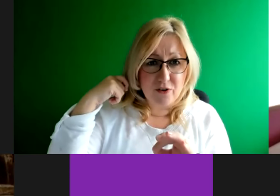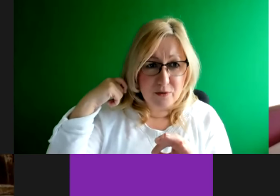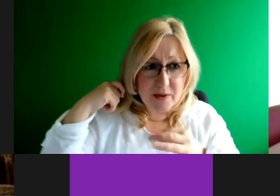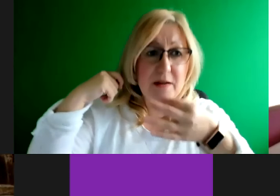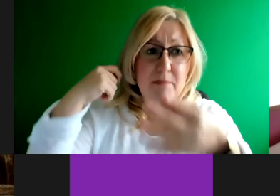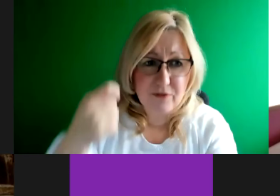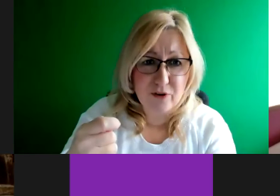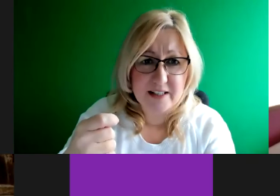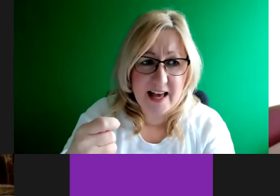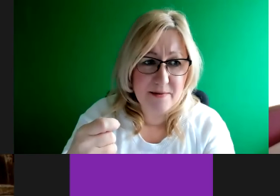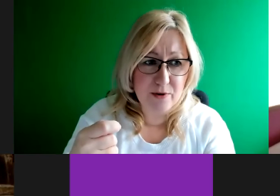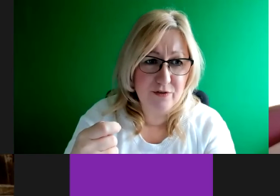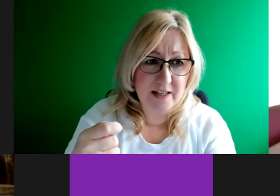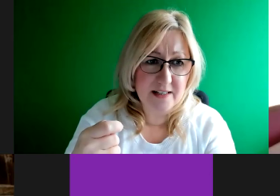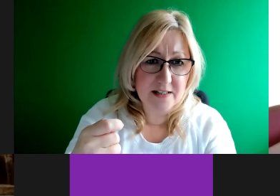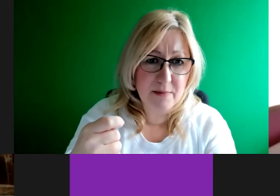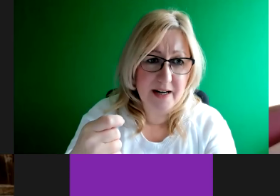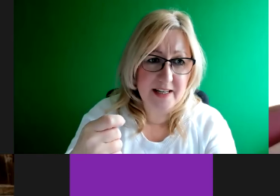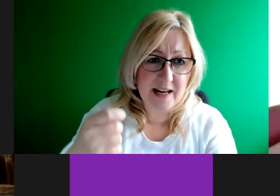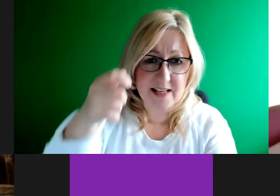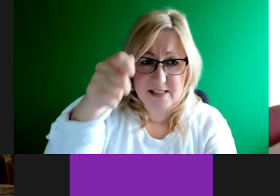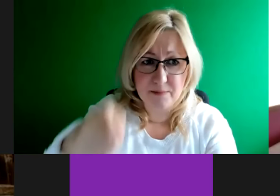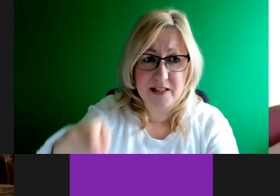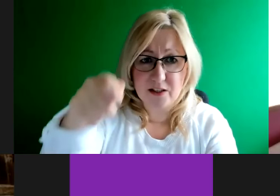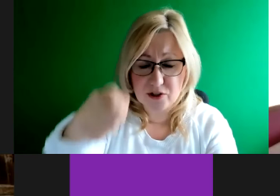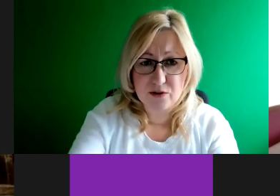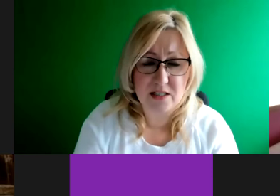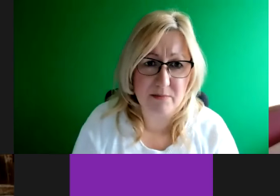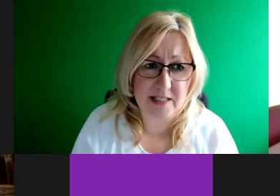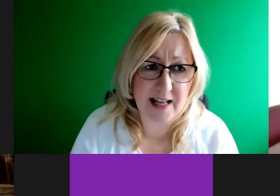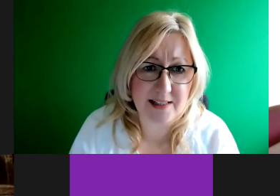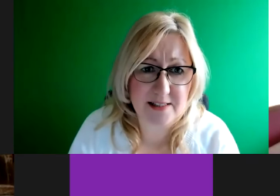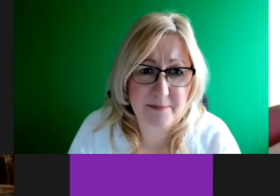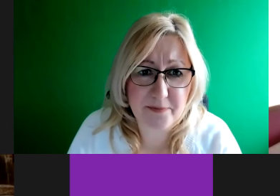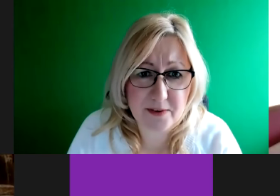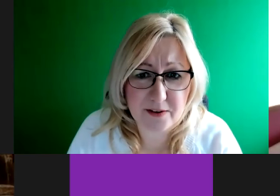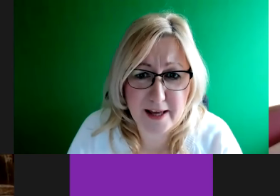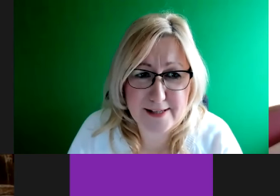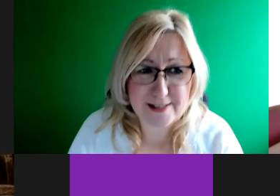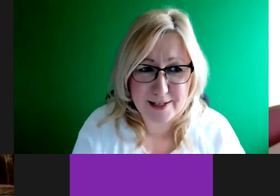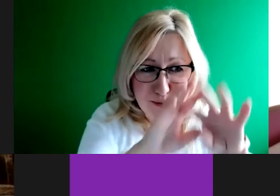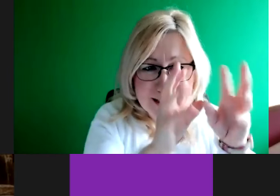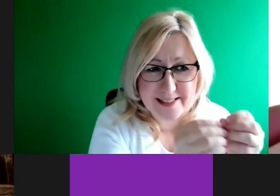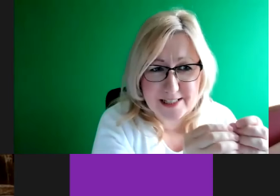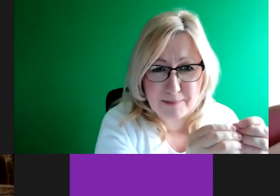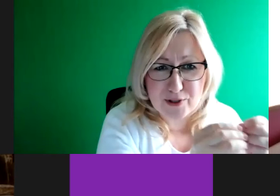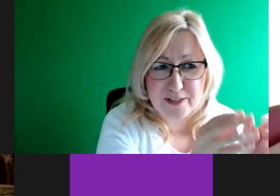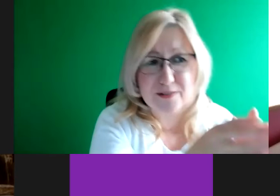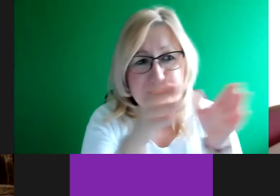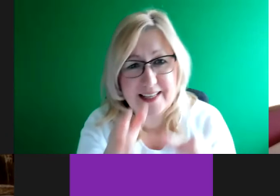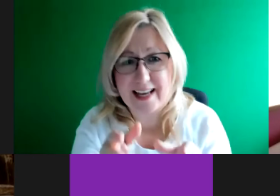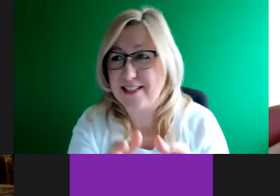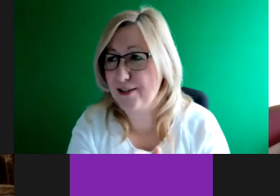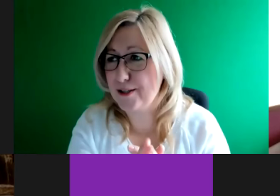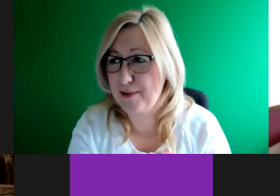reflexive form before then moving to mark it as something that you do to somebody else. Okay, so that's like a whistle-stop tour